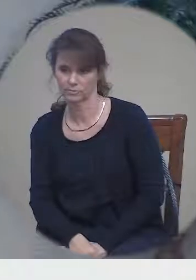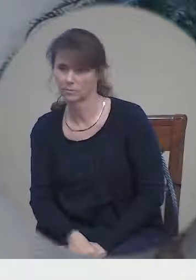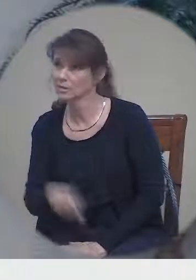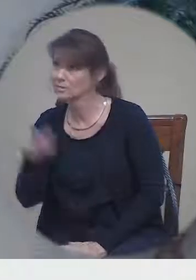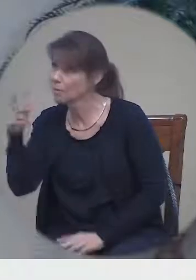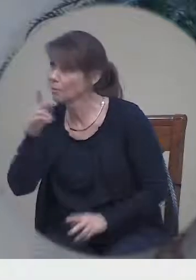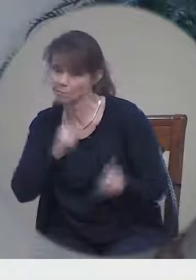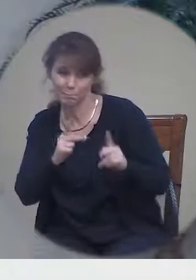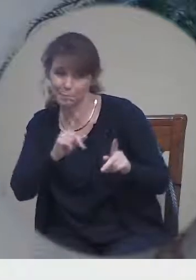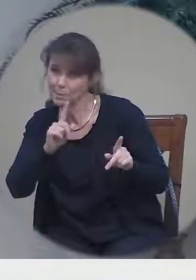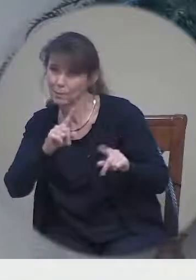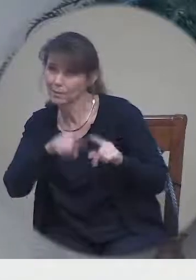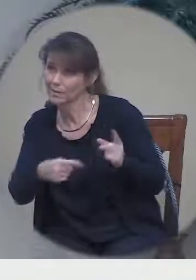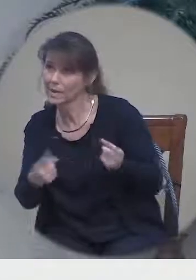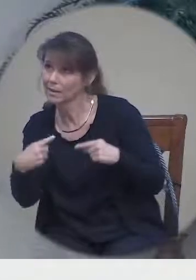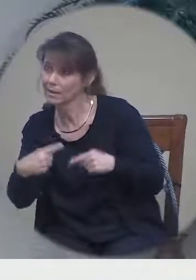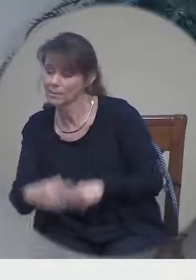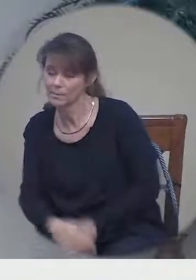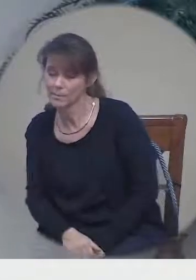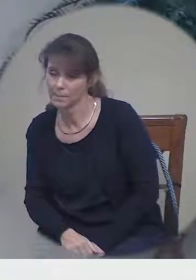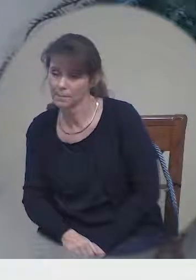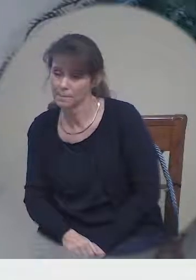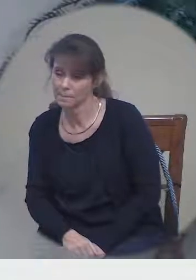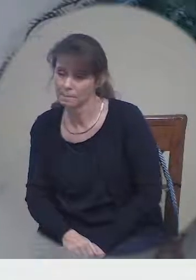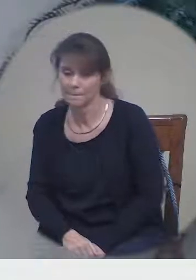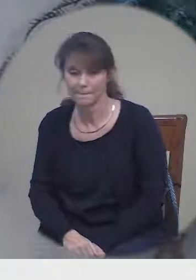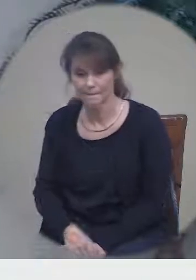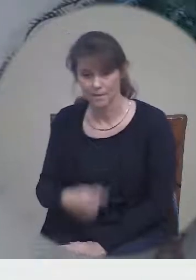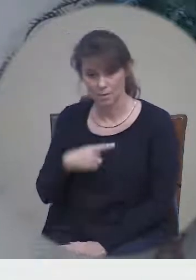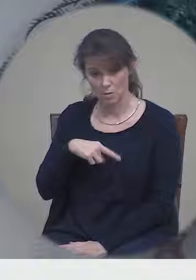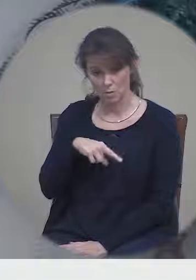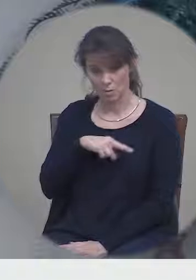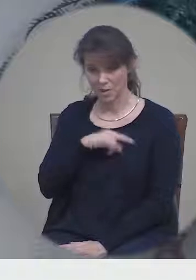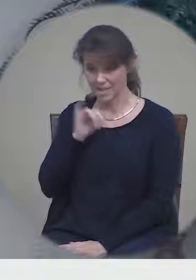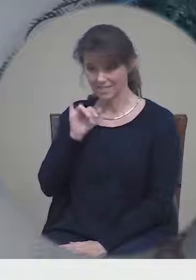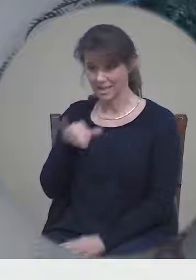In the Hebrew letter, it said, you haven't come to such a circumstance as this.